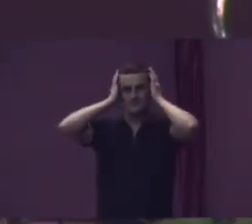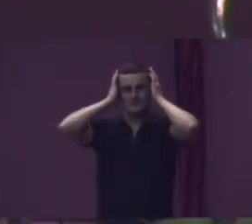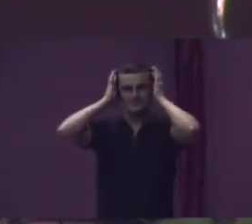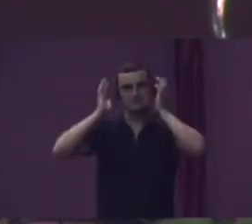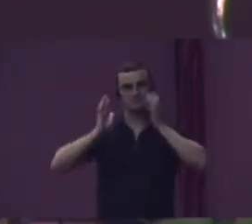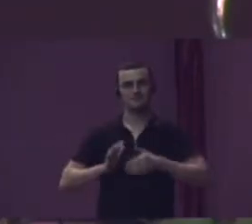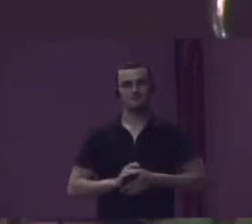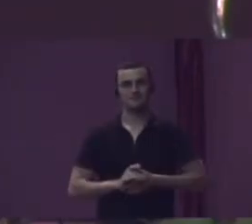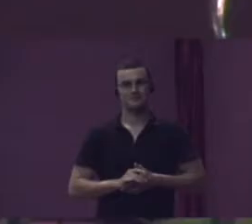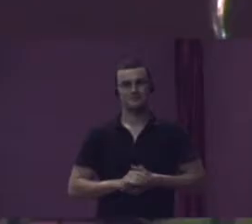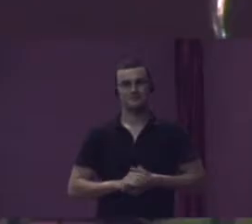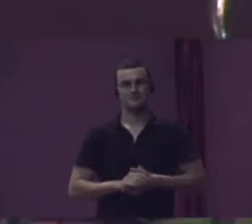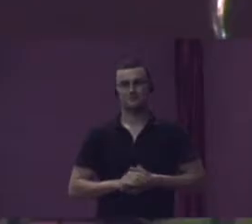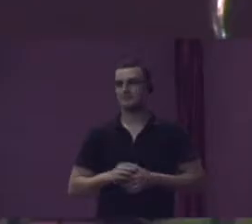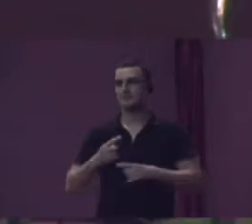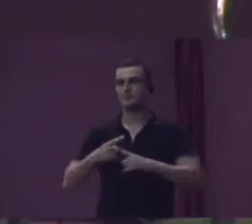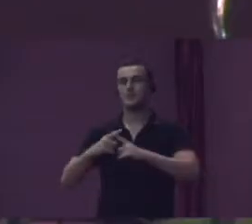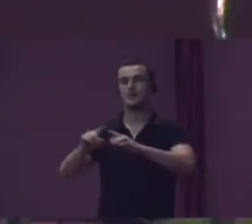I don't even know where I was.